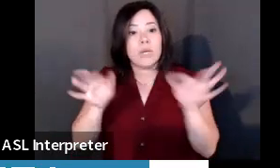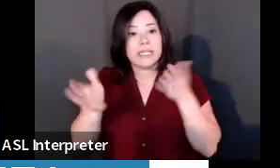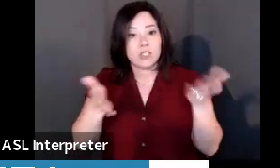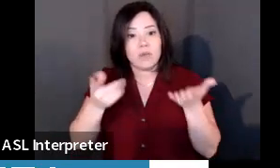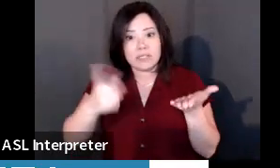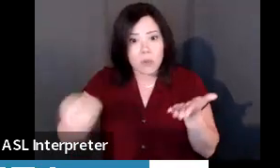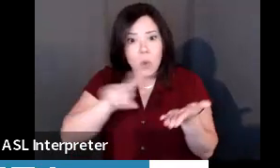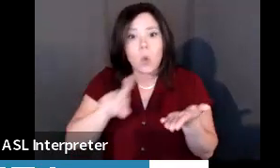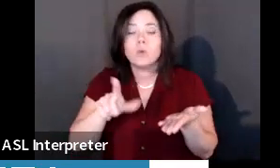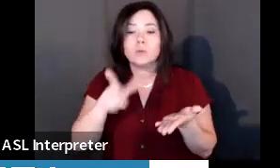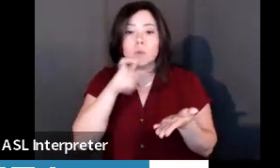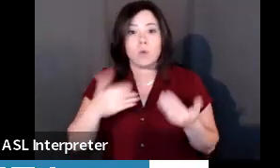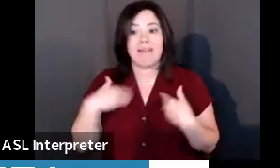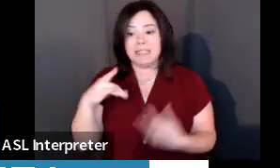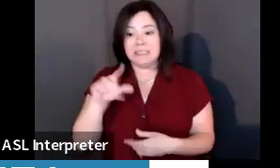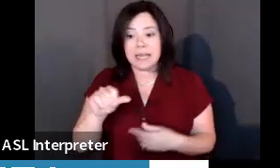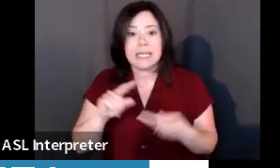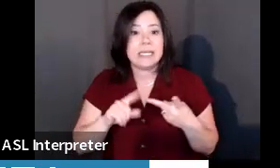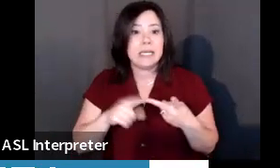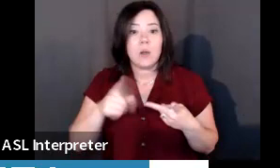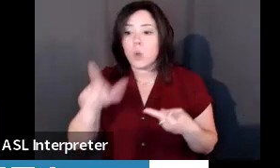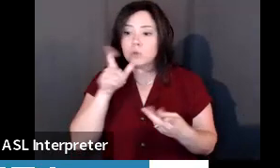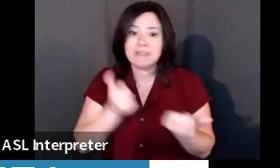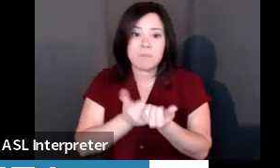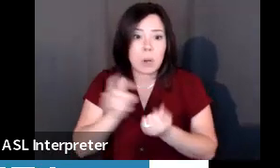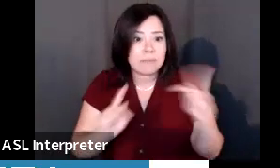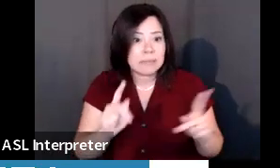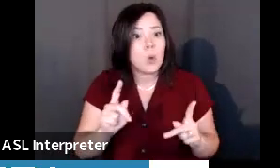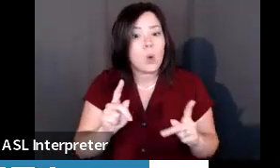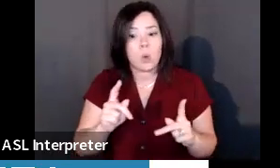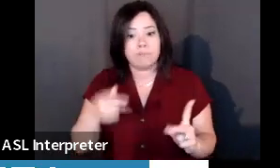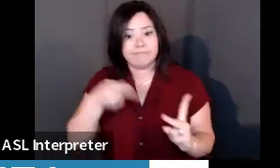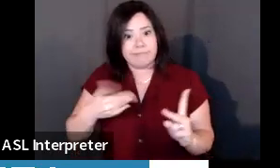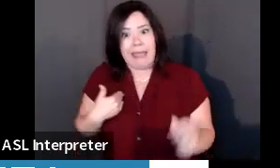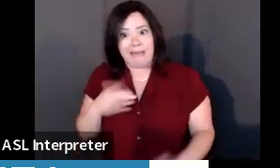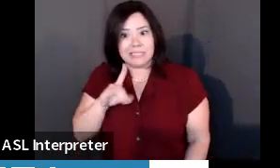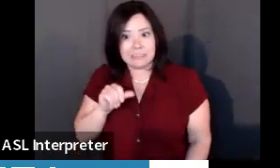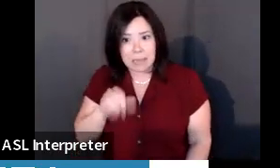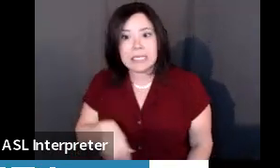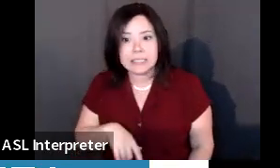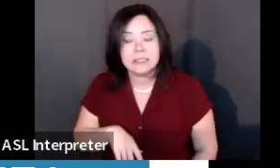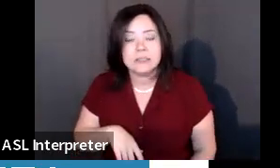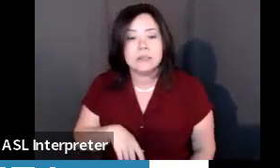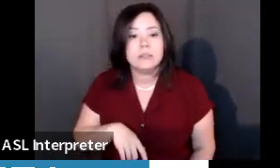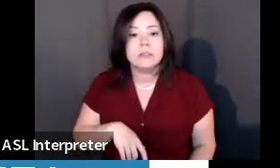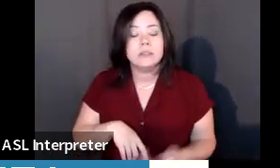with a disability, for those that support folks with disabilities, or for,